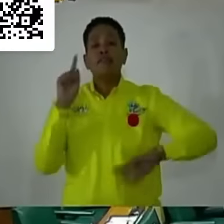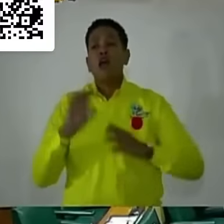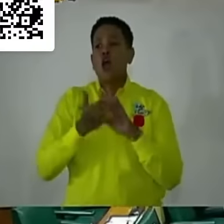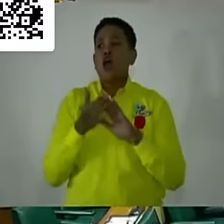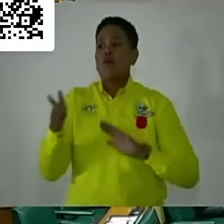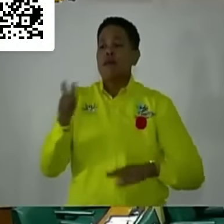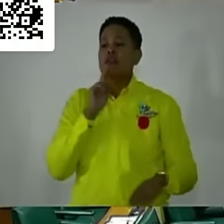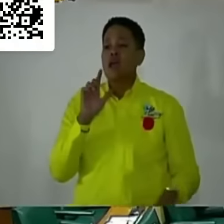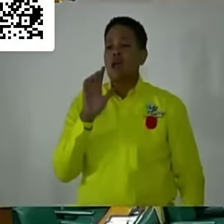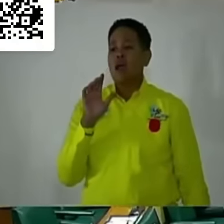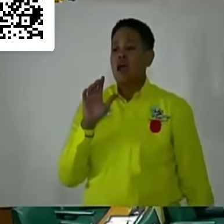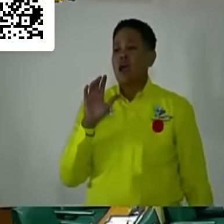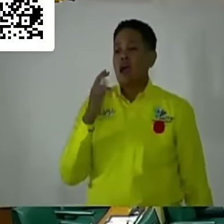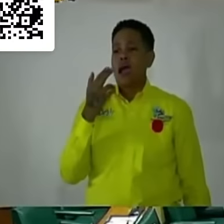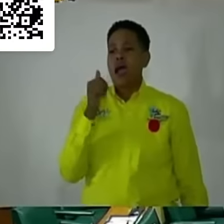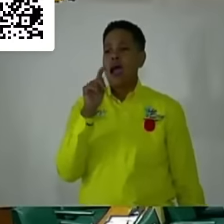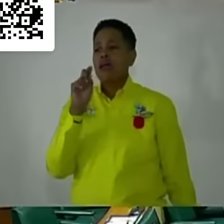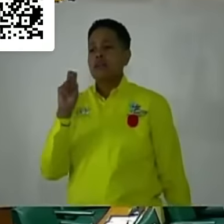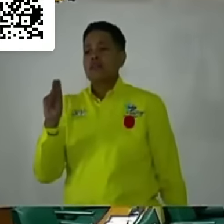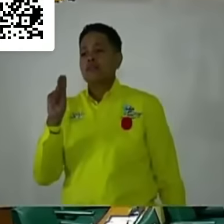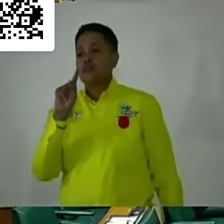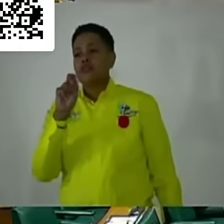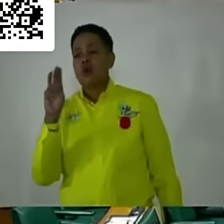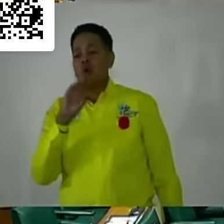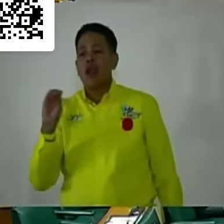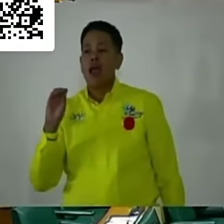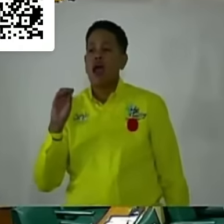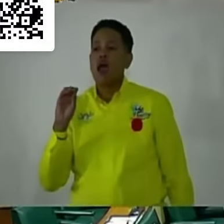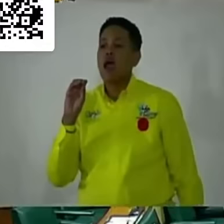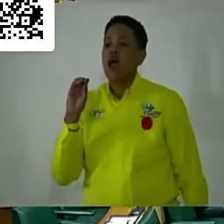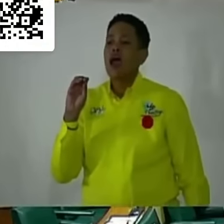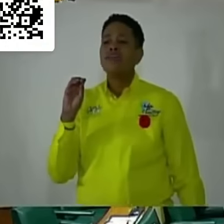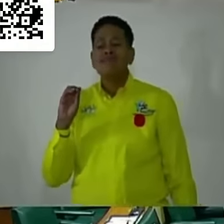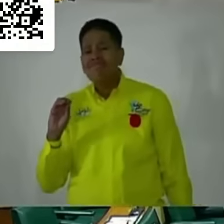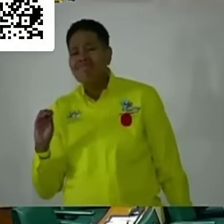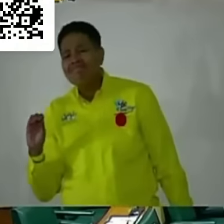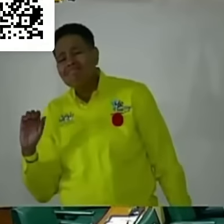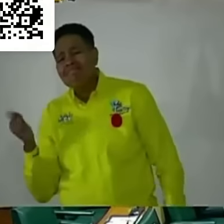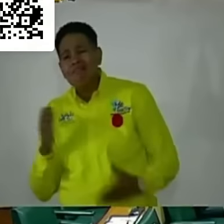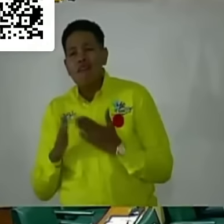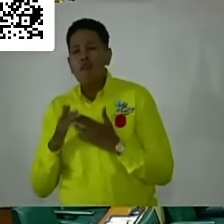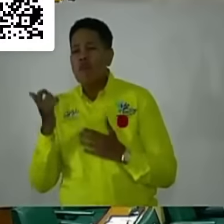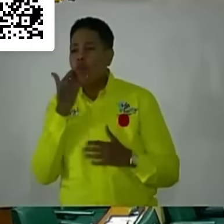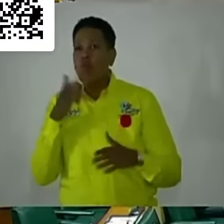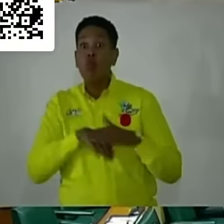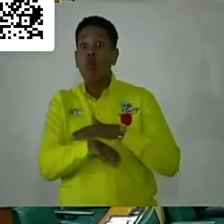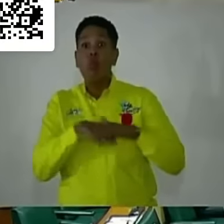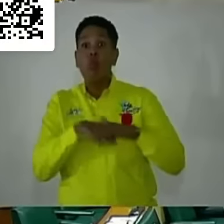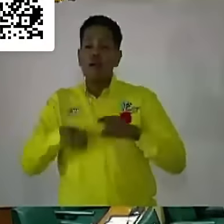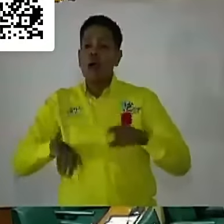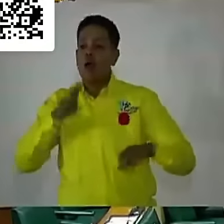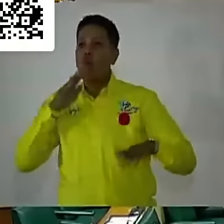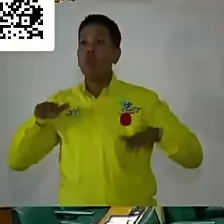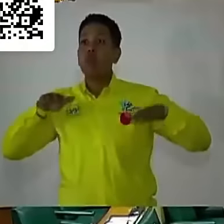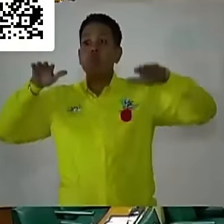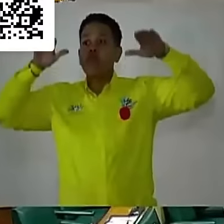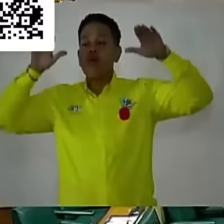of Anderson Town and Bagole, who are also marooned, and the water is not totally